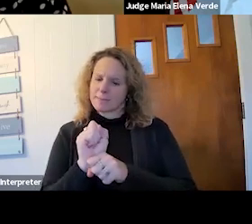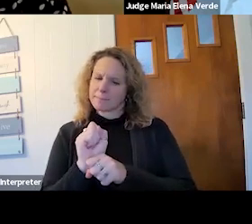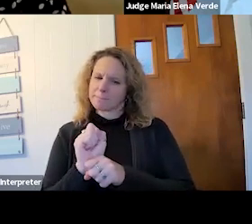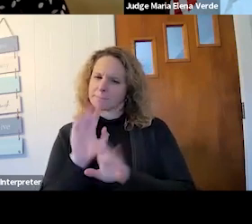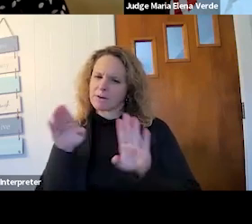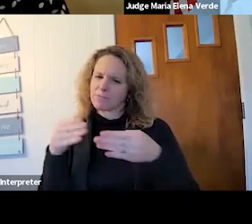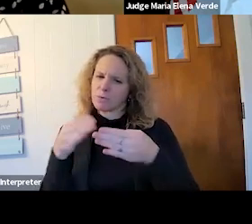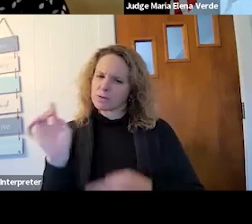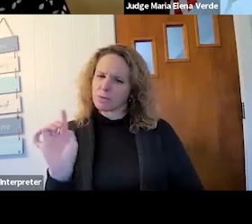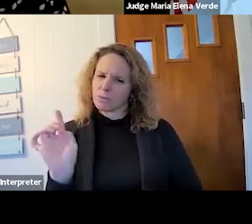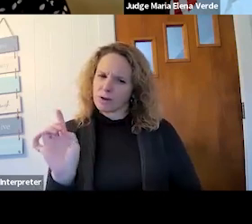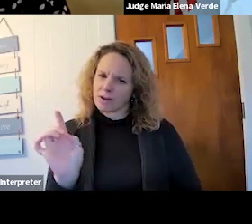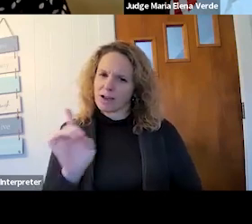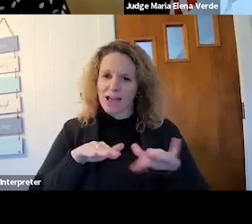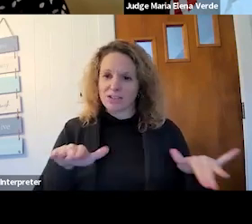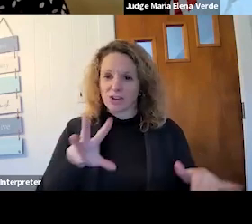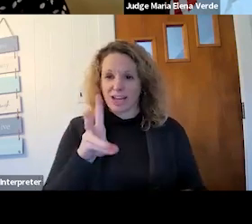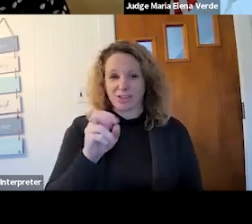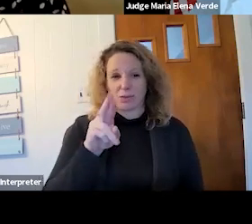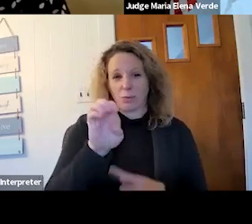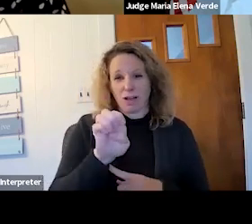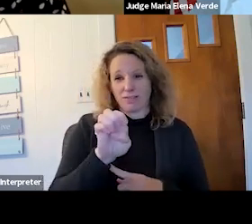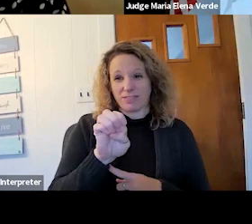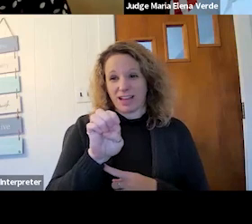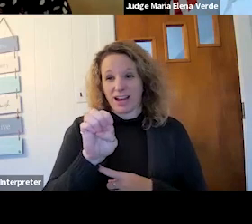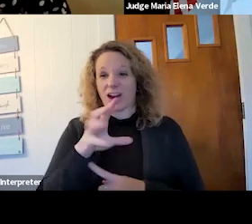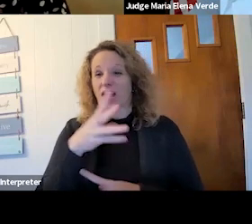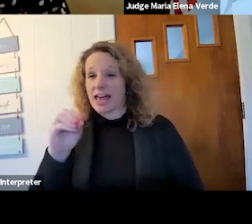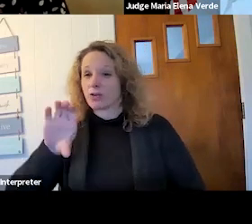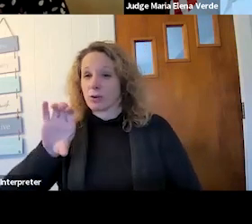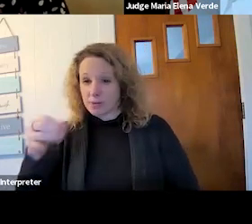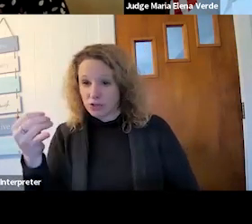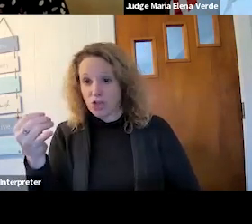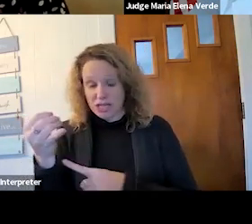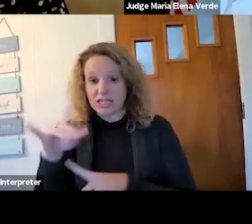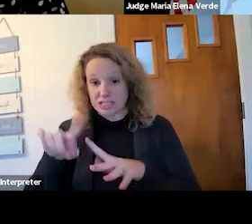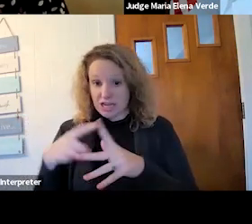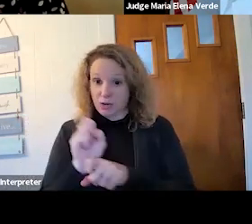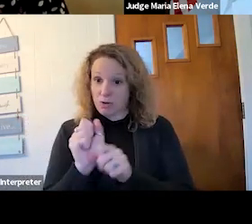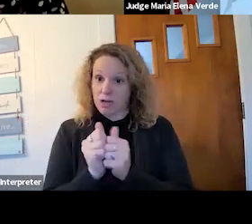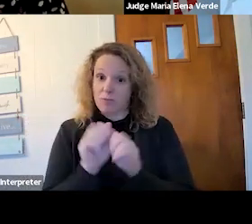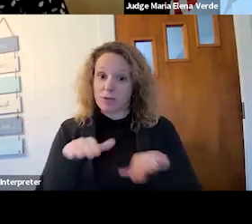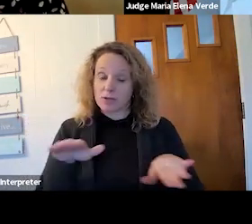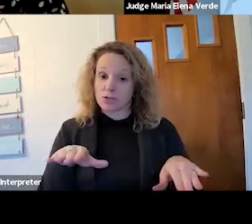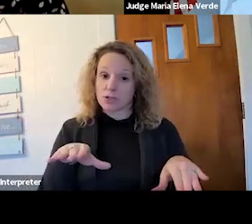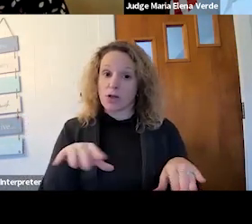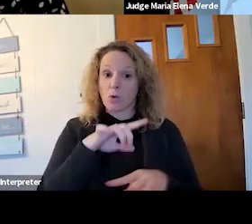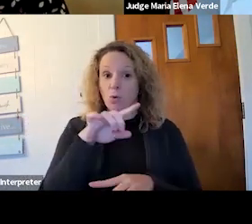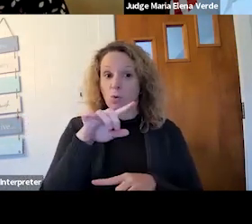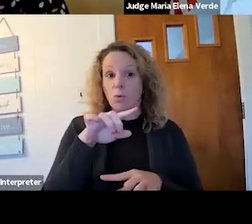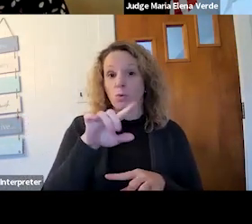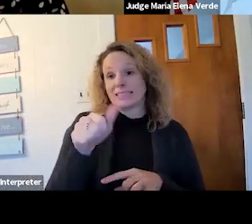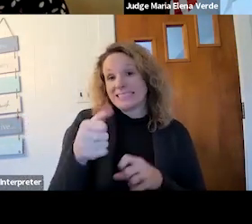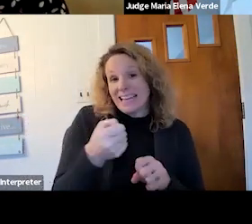is at the crux of child welfare and criminal justice. I started working with children of incarcerated parents 10